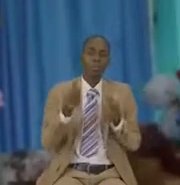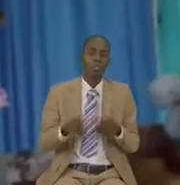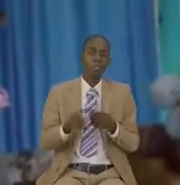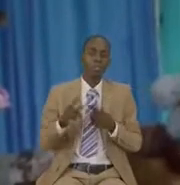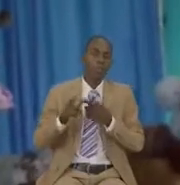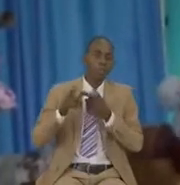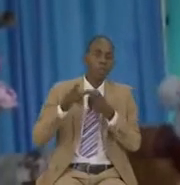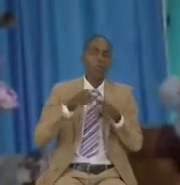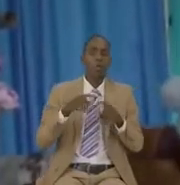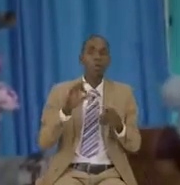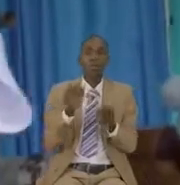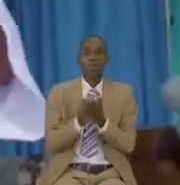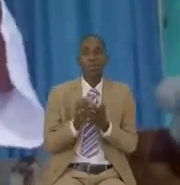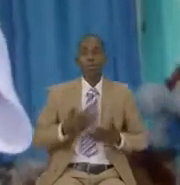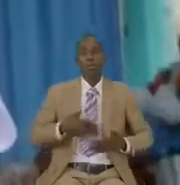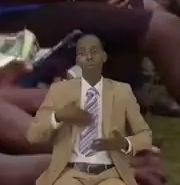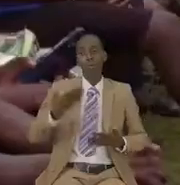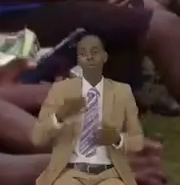of him that willeth,